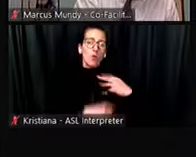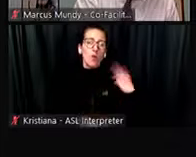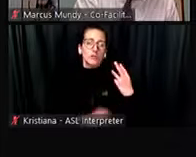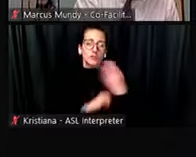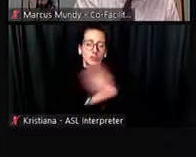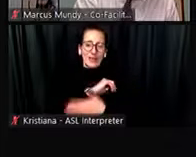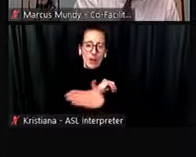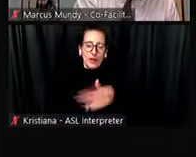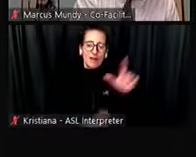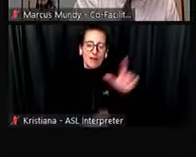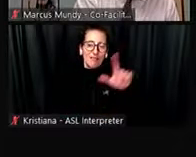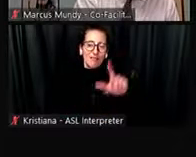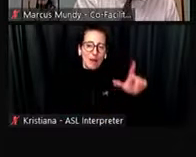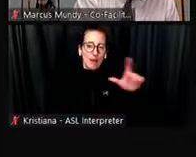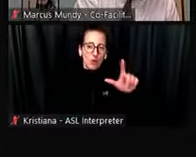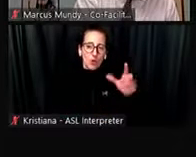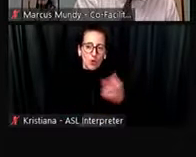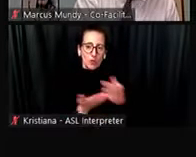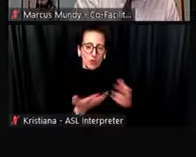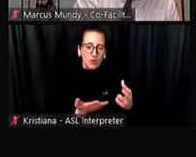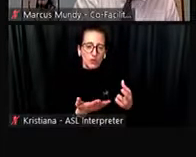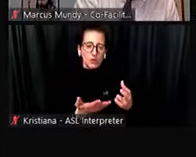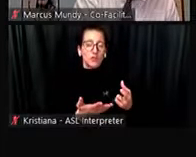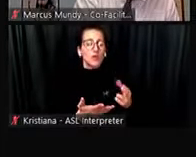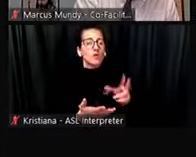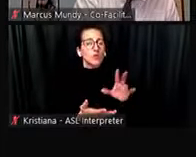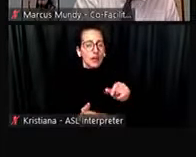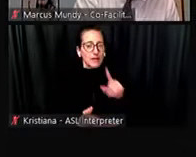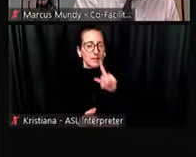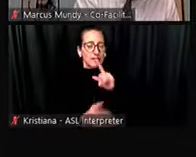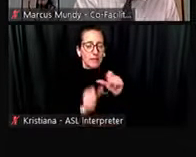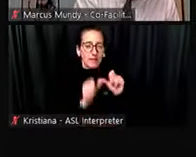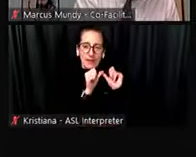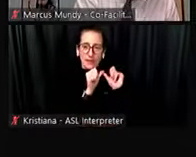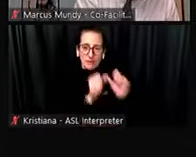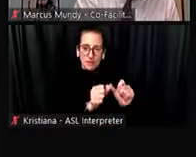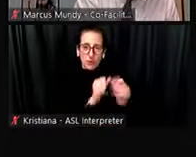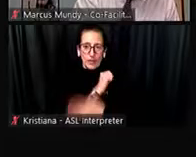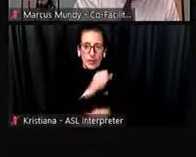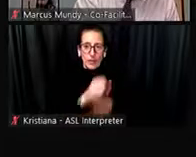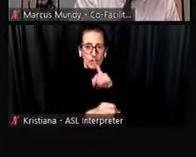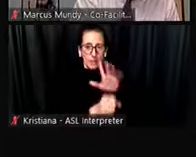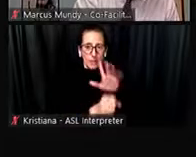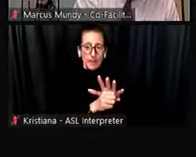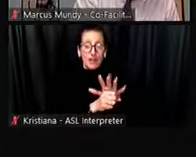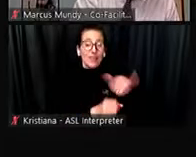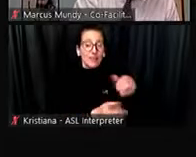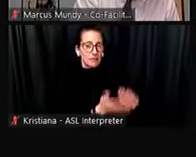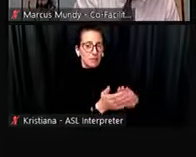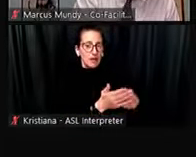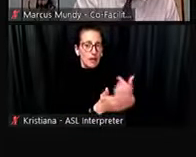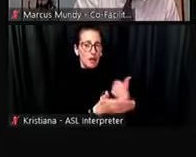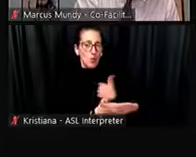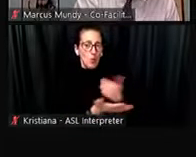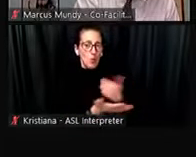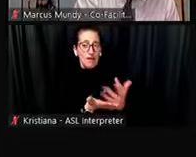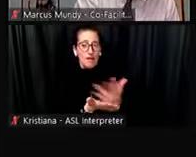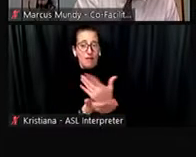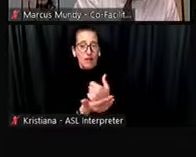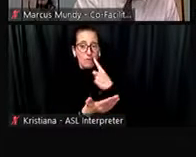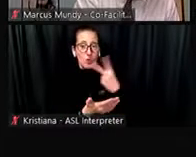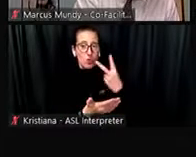standing county priorities that is revenue that's collected on behalf of both of those programs. One